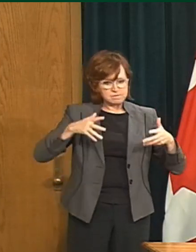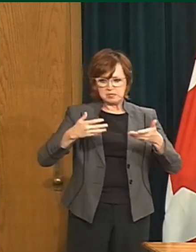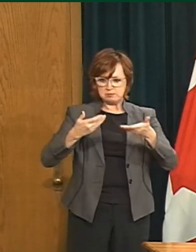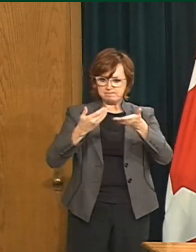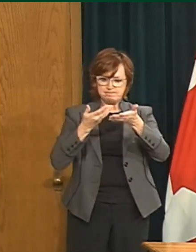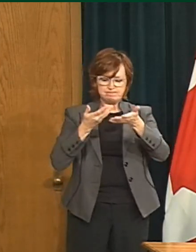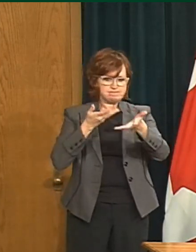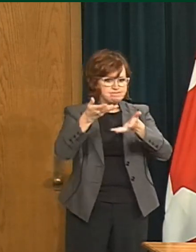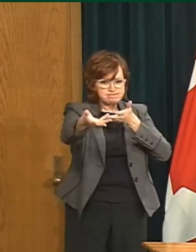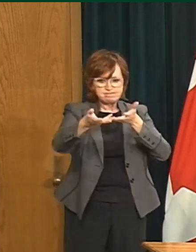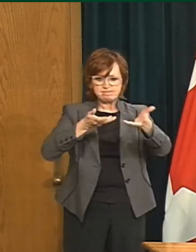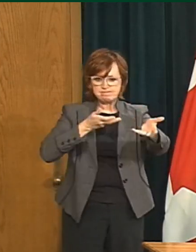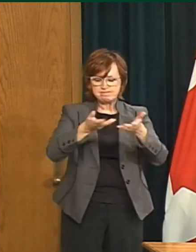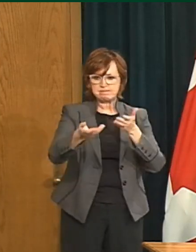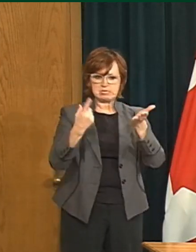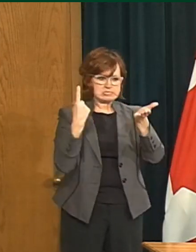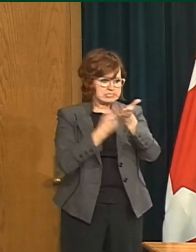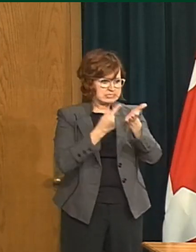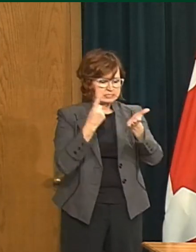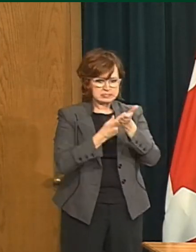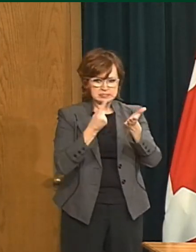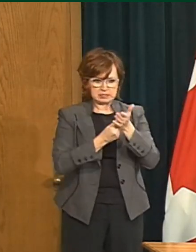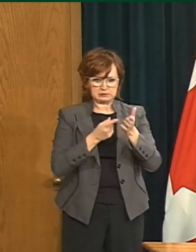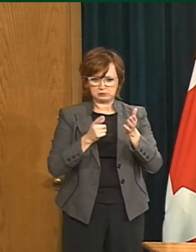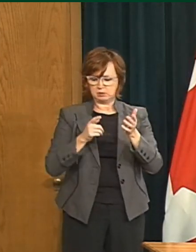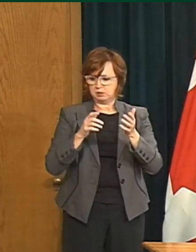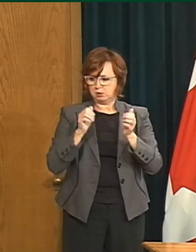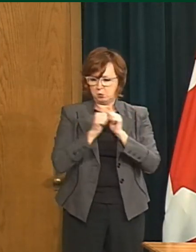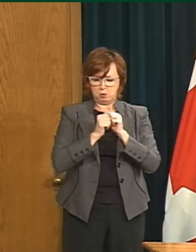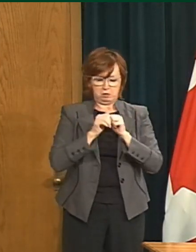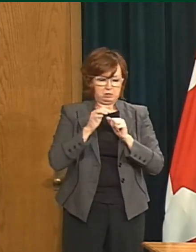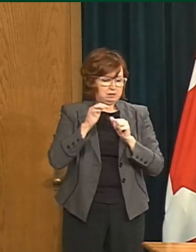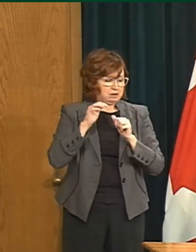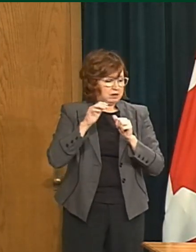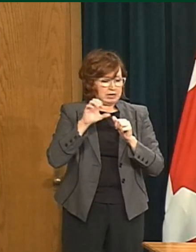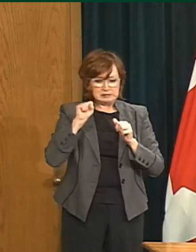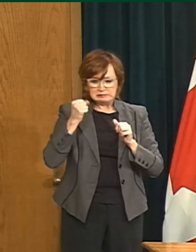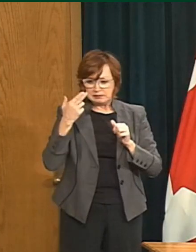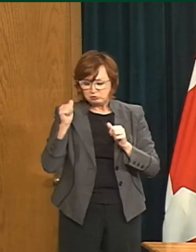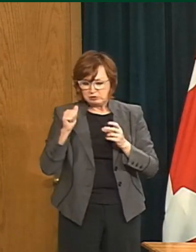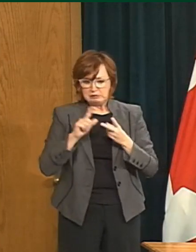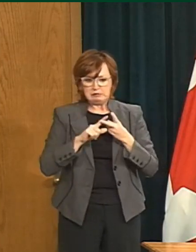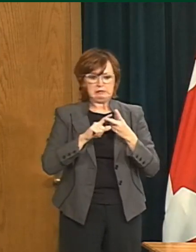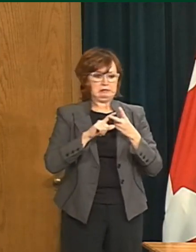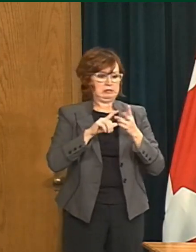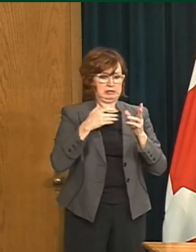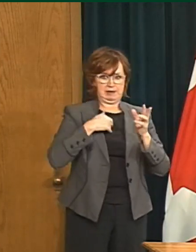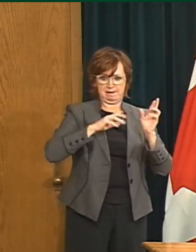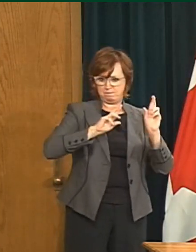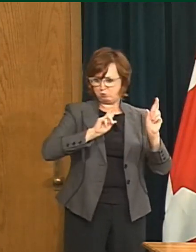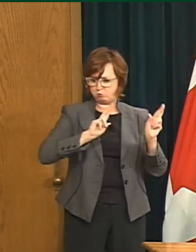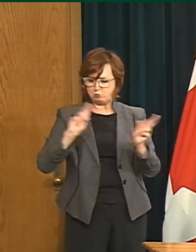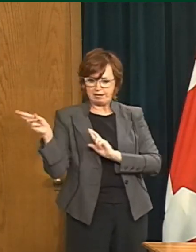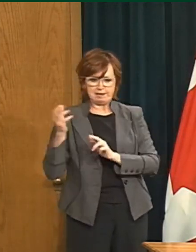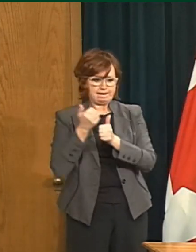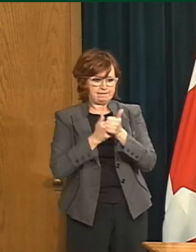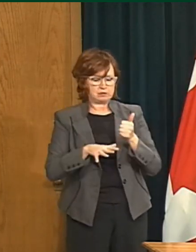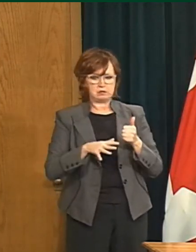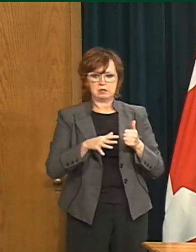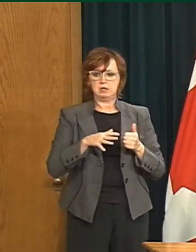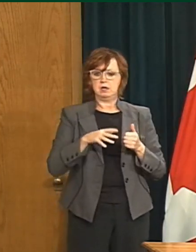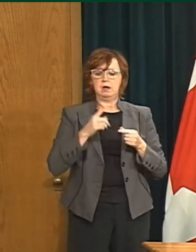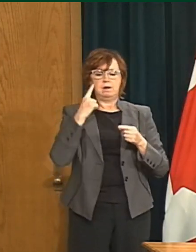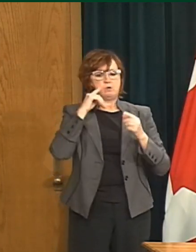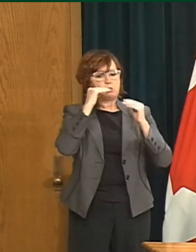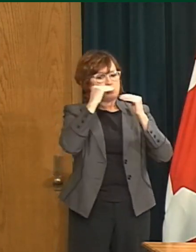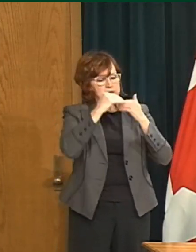delivery resources in place. We have the restrictions in place that are ensuring that COVID-19 does not spread